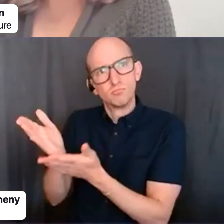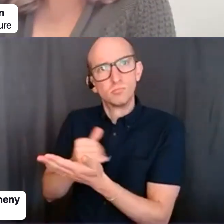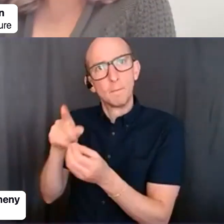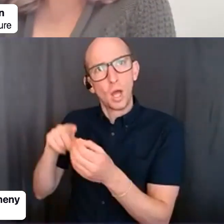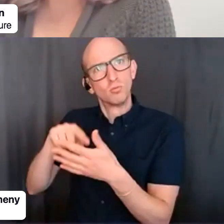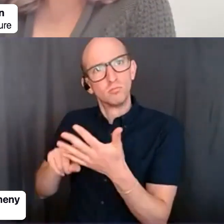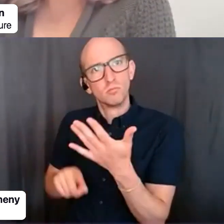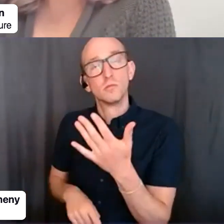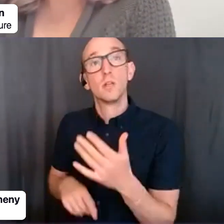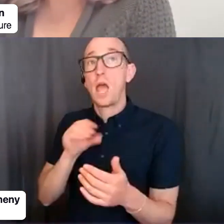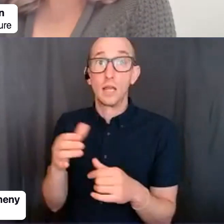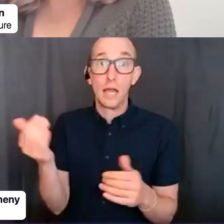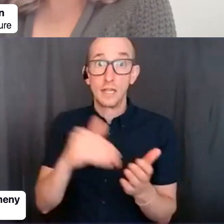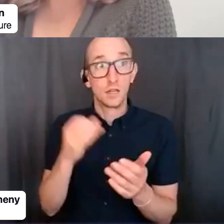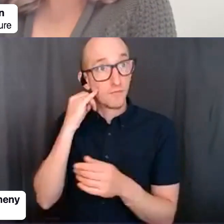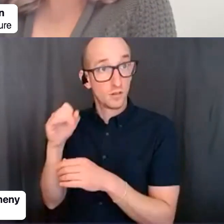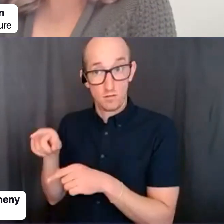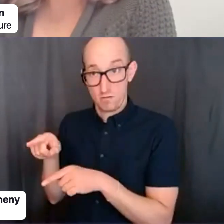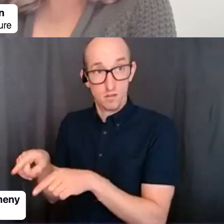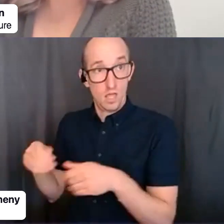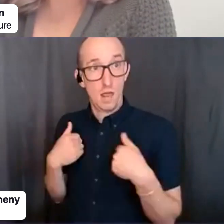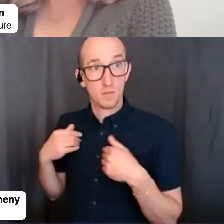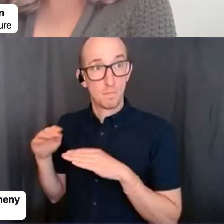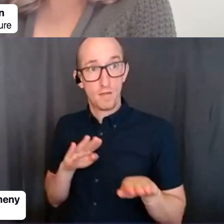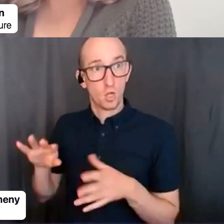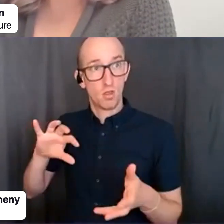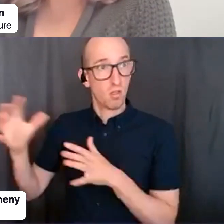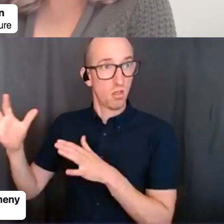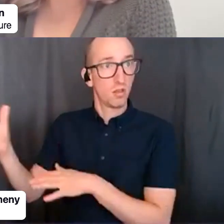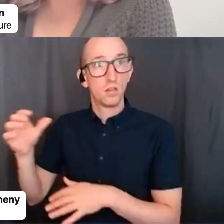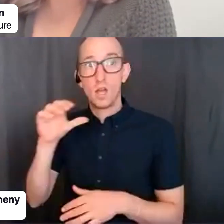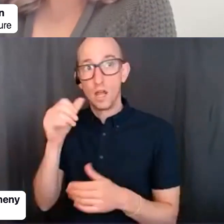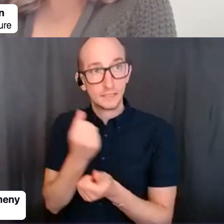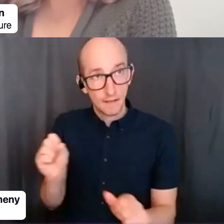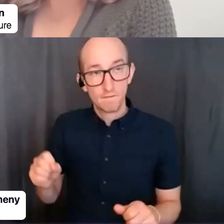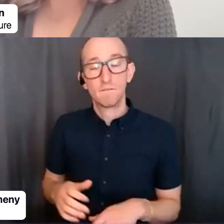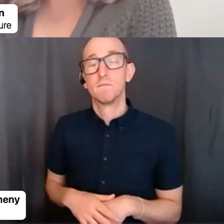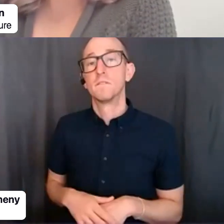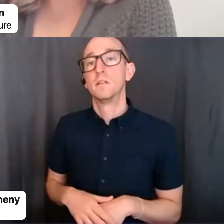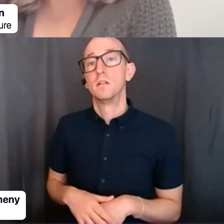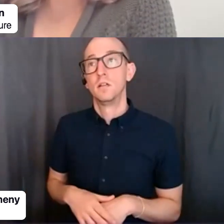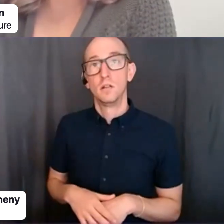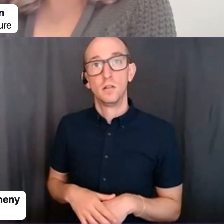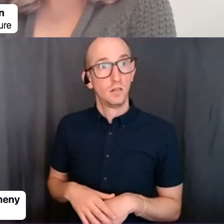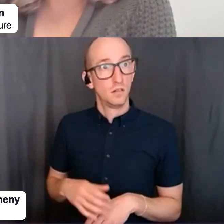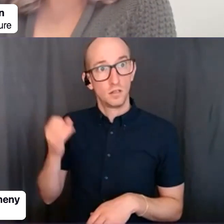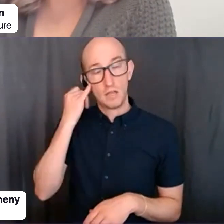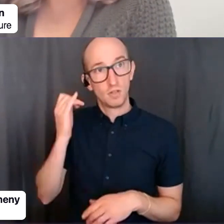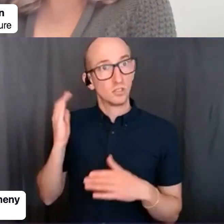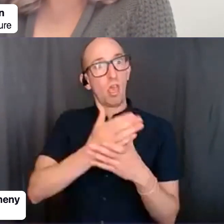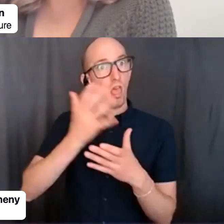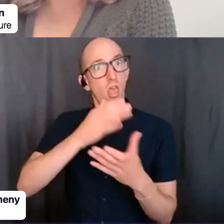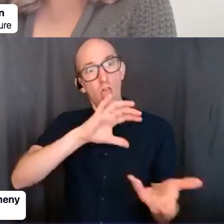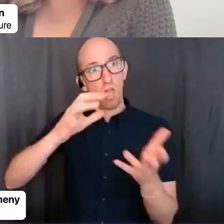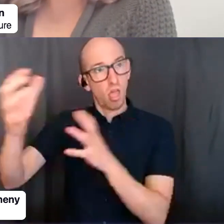animal's behavior is unsafe or extremely disruptive, you